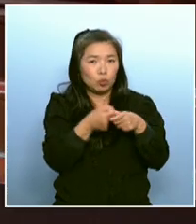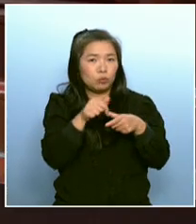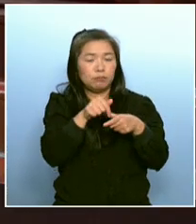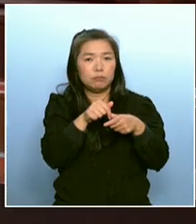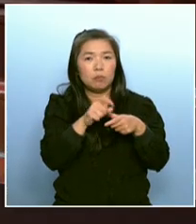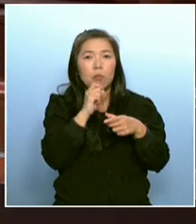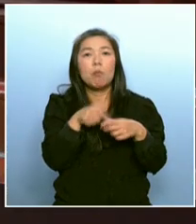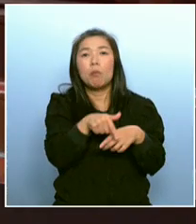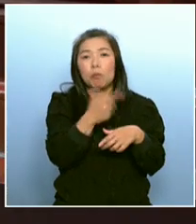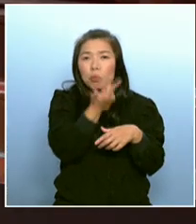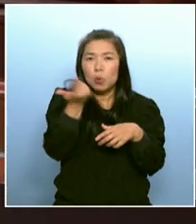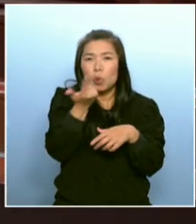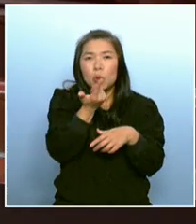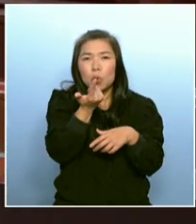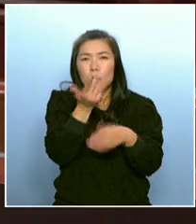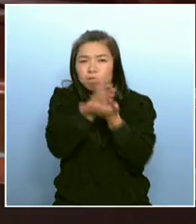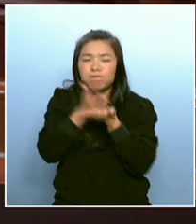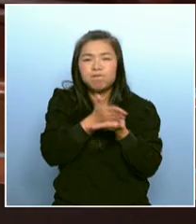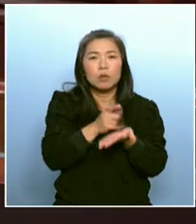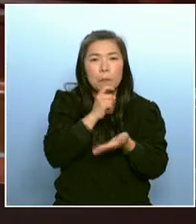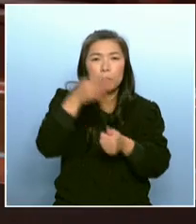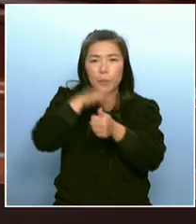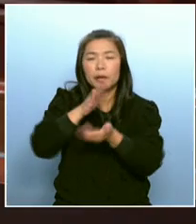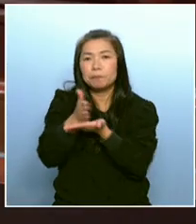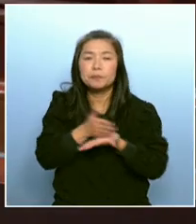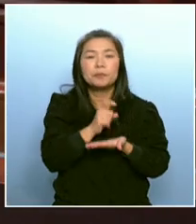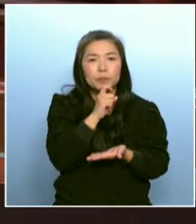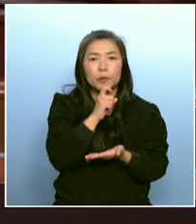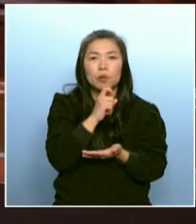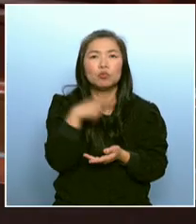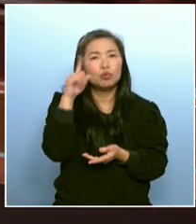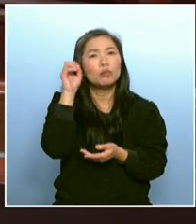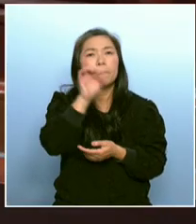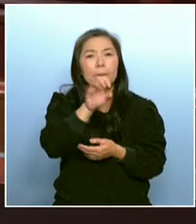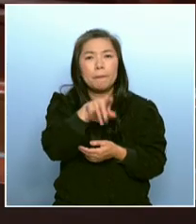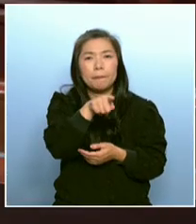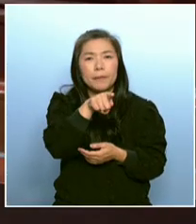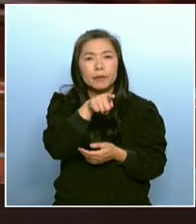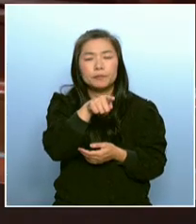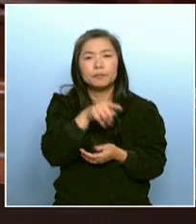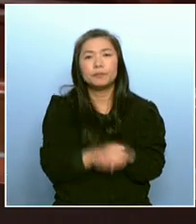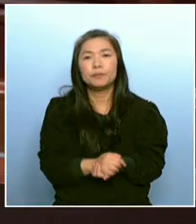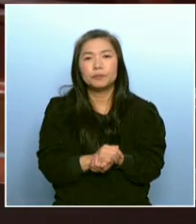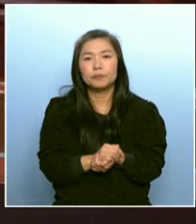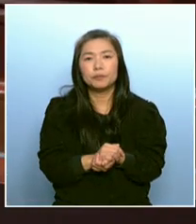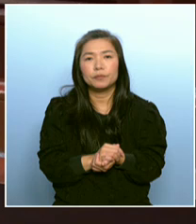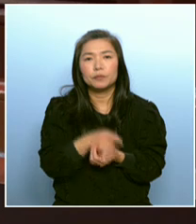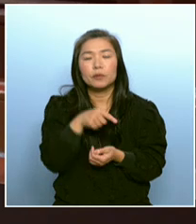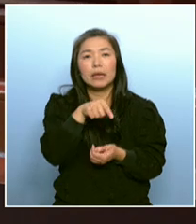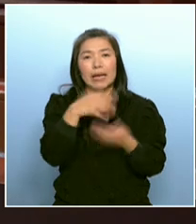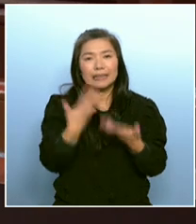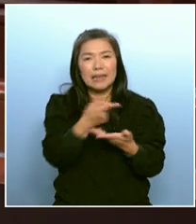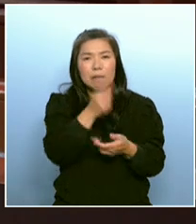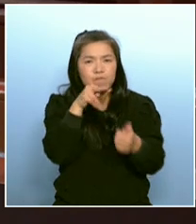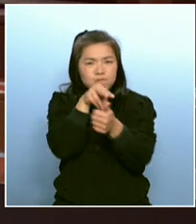NGOs participating. As for the CDF program, it covers organizations and schools of